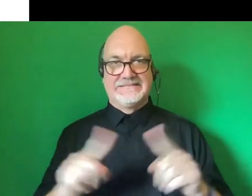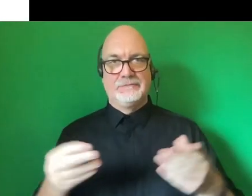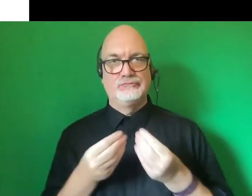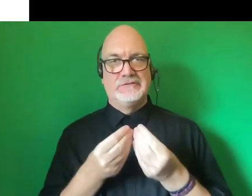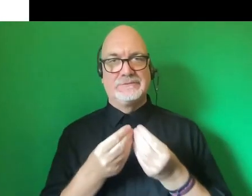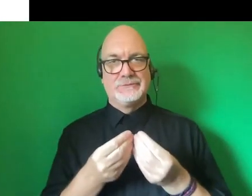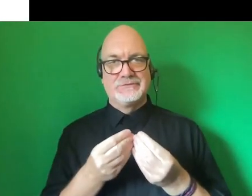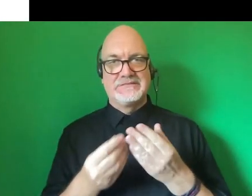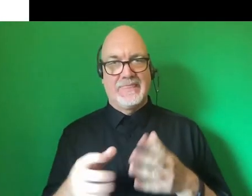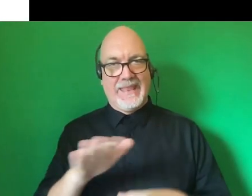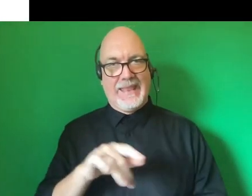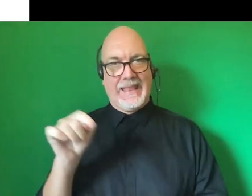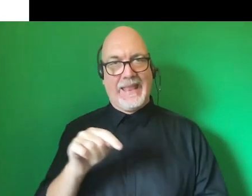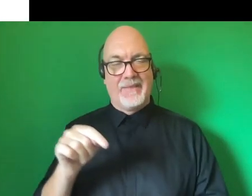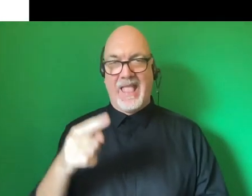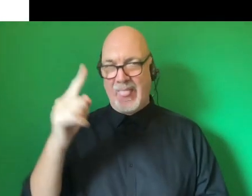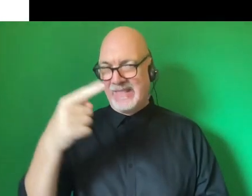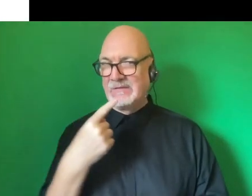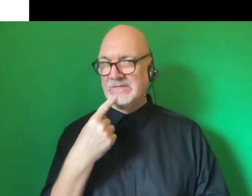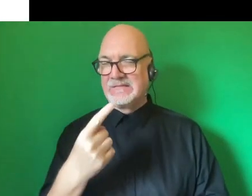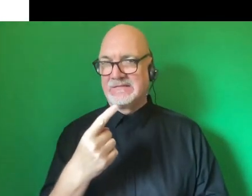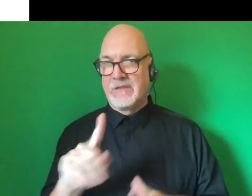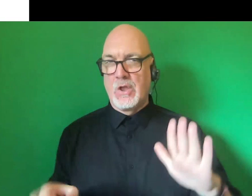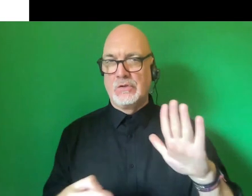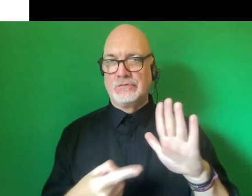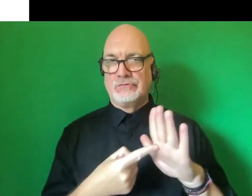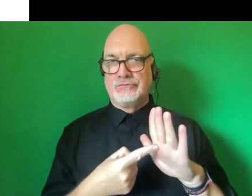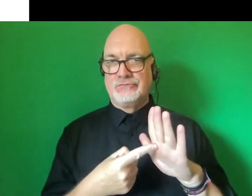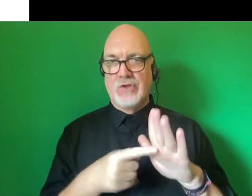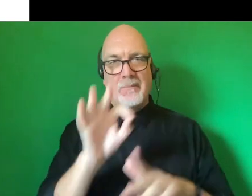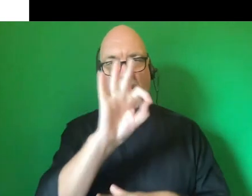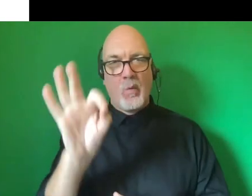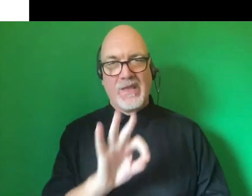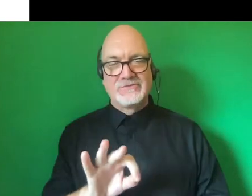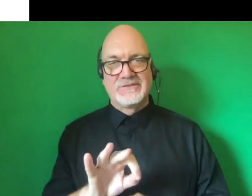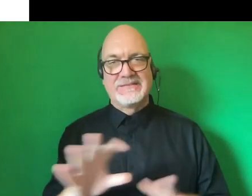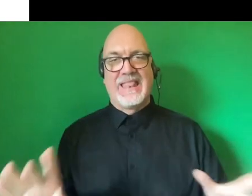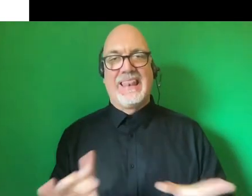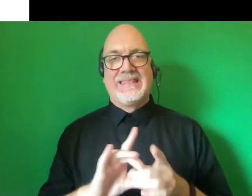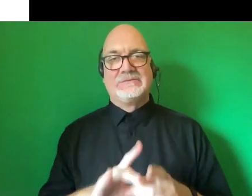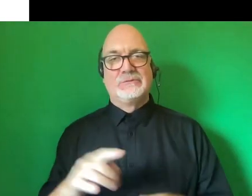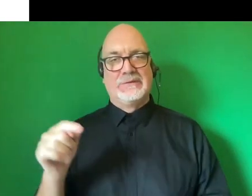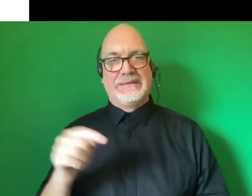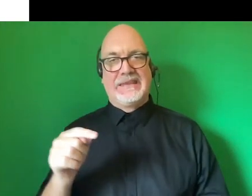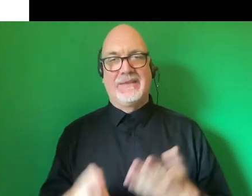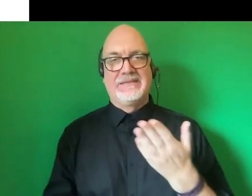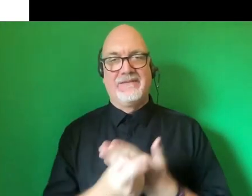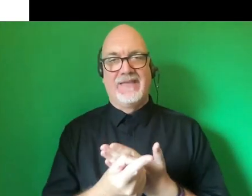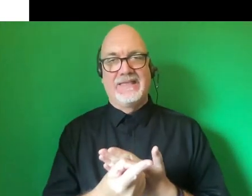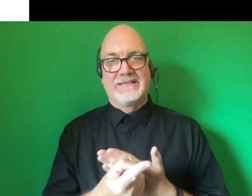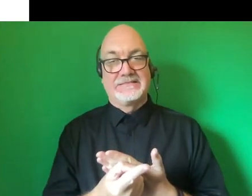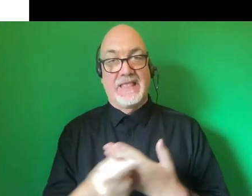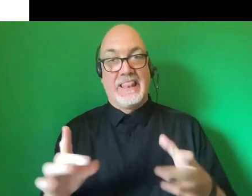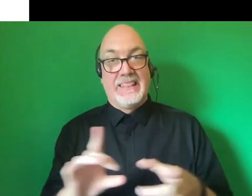incubator. It's really fantastic. I think you've alluded to the top voted question, which was about incubator events